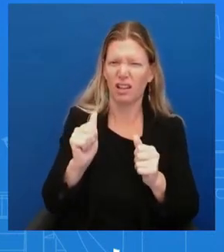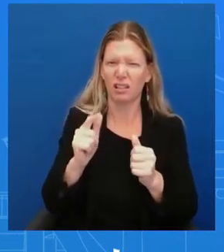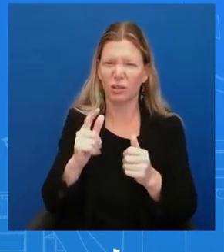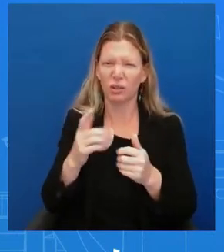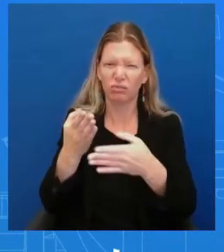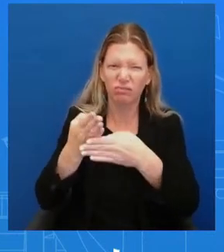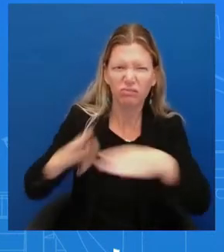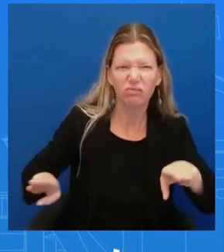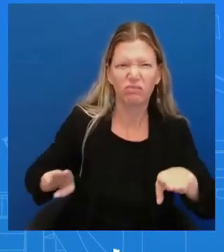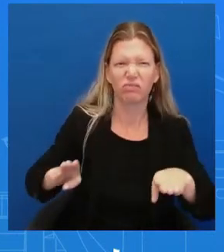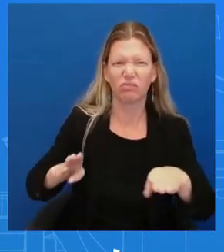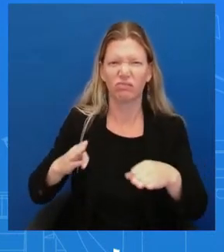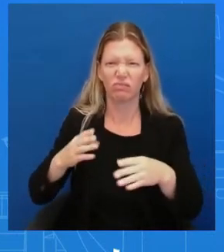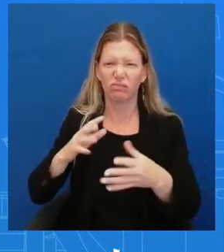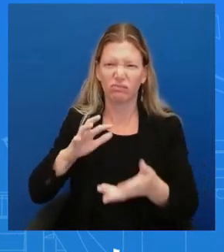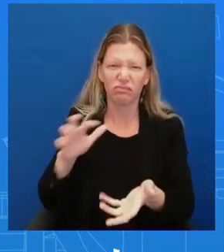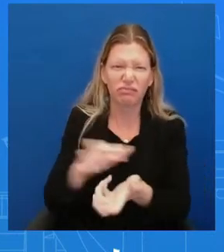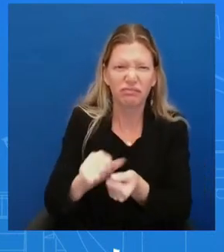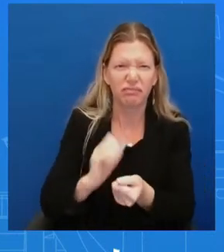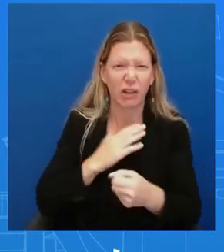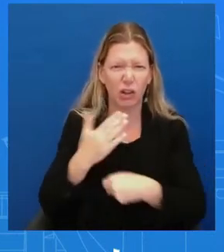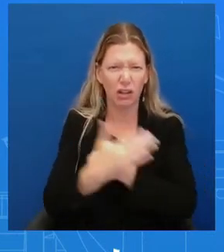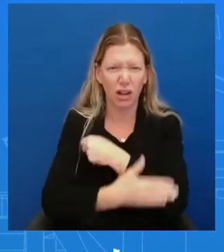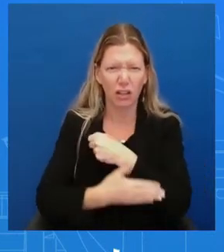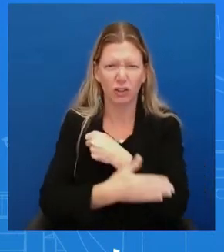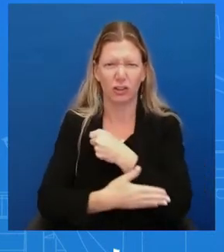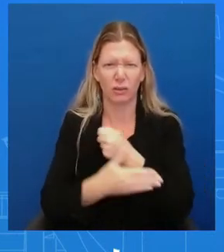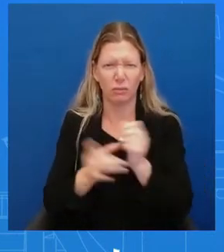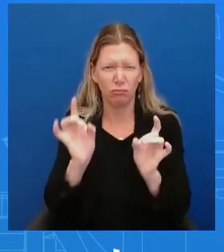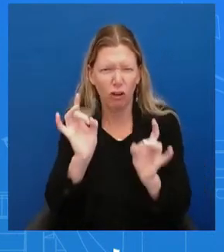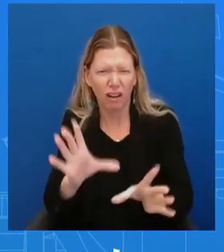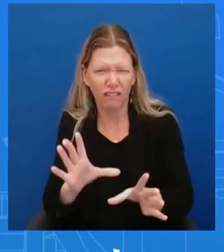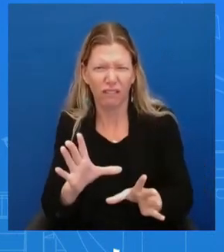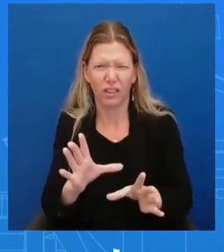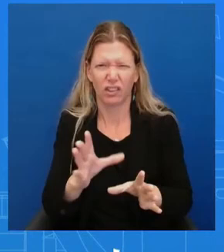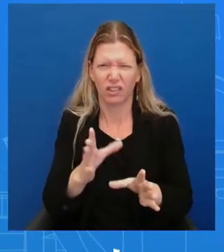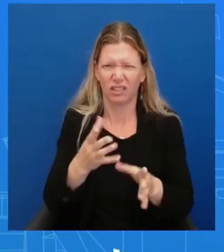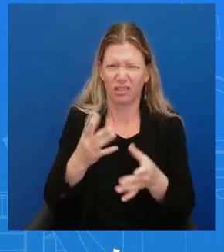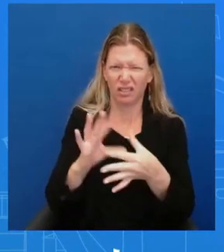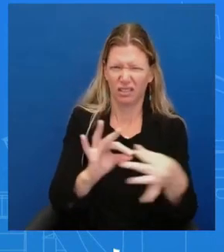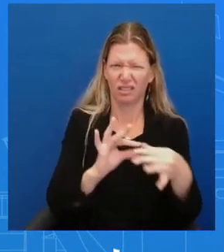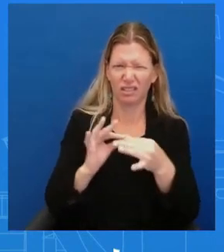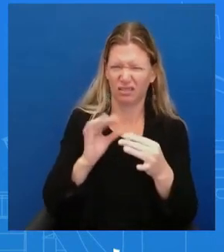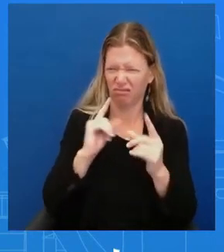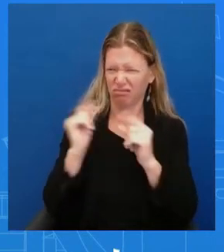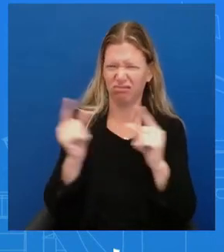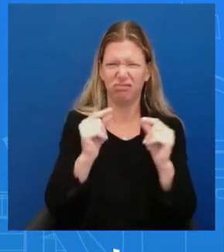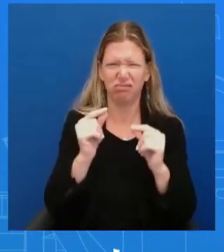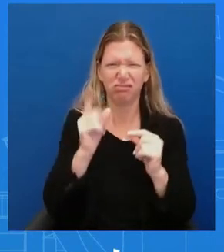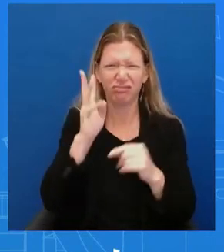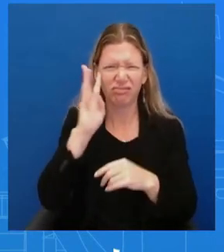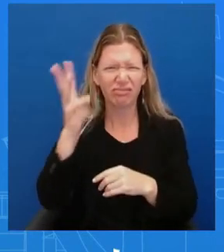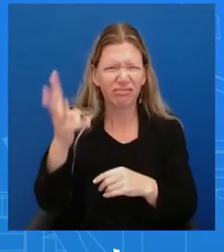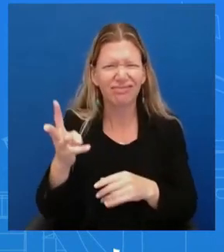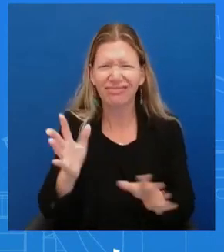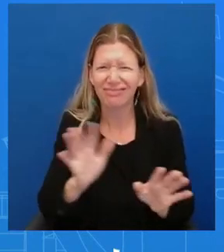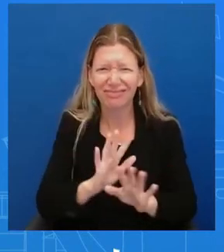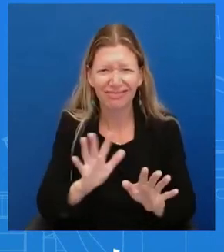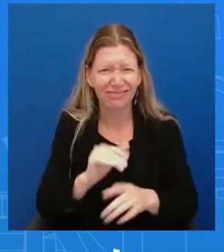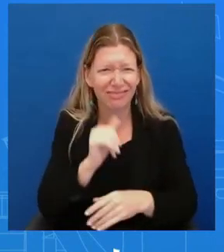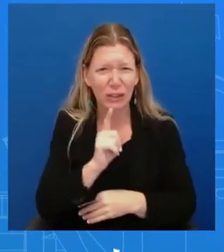what we have heard the past 24 hours. It is untrue what we heard over the weekend. And, you